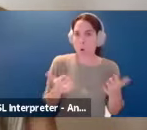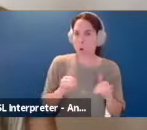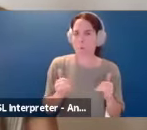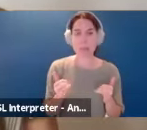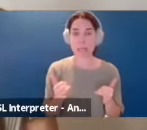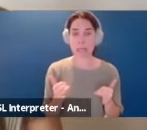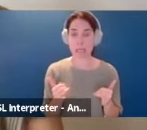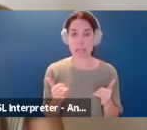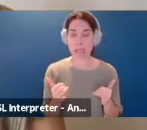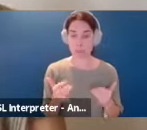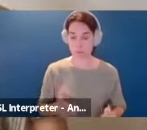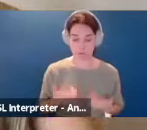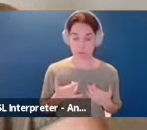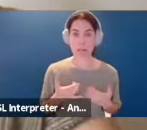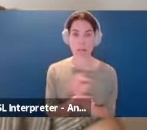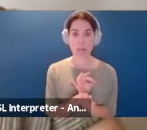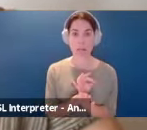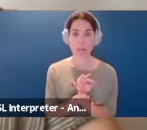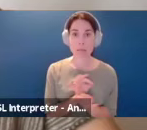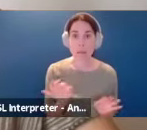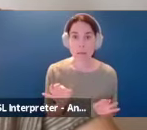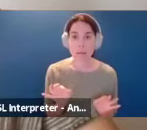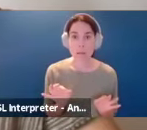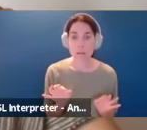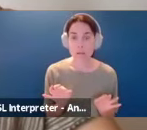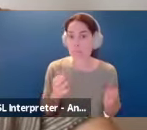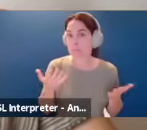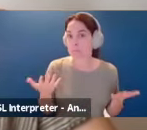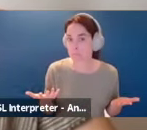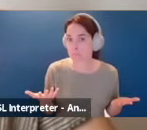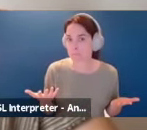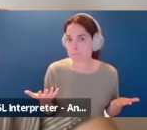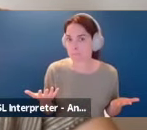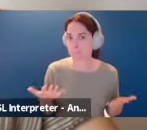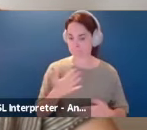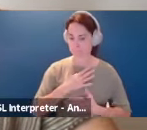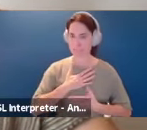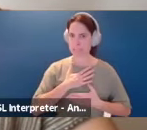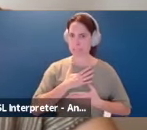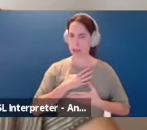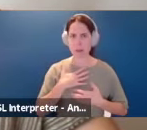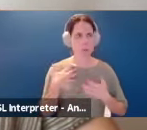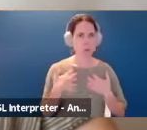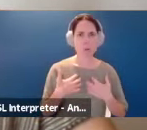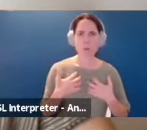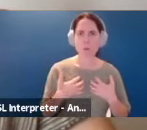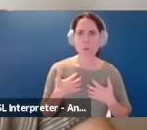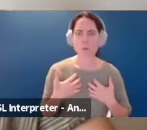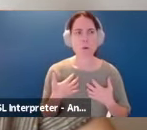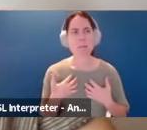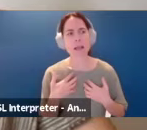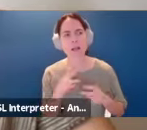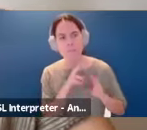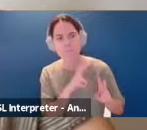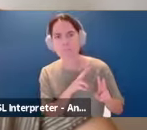arising i think what fascinates me in this is that those of us of european descent our people